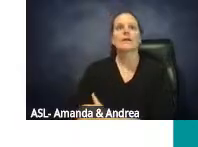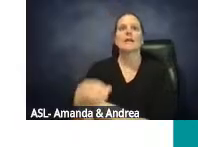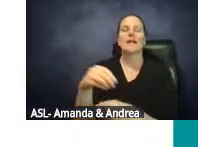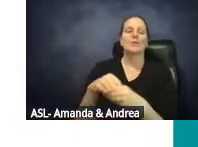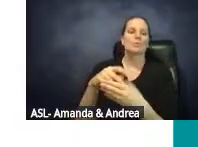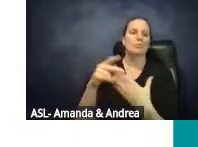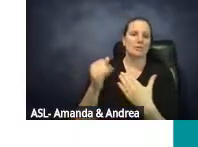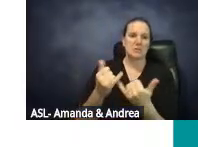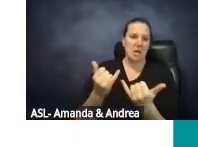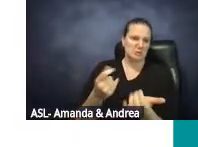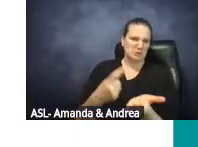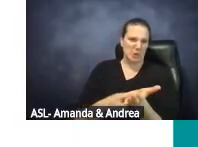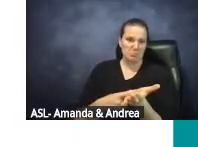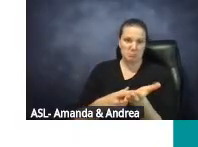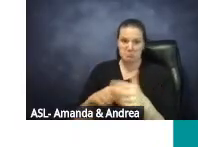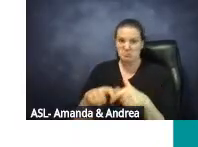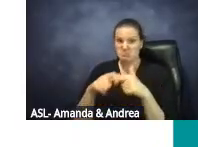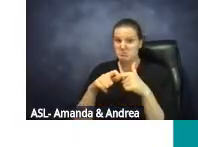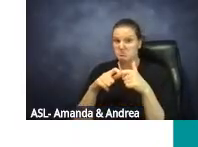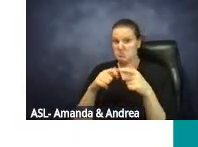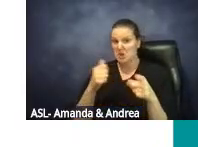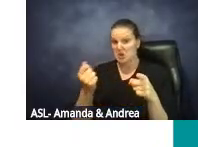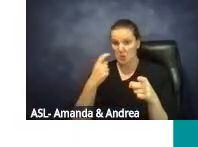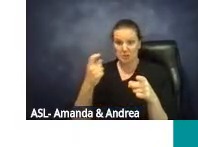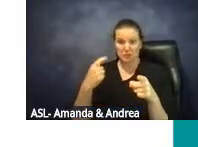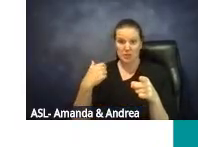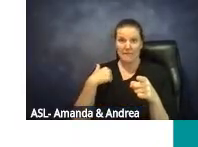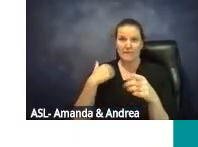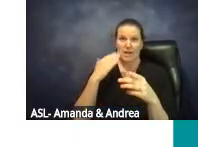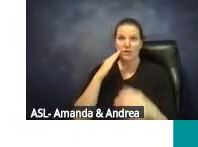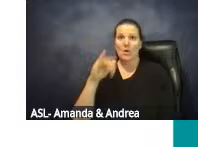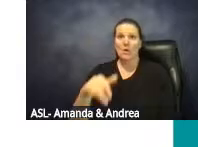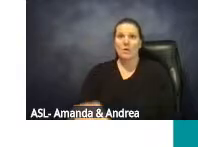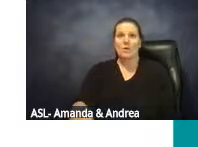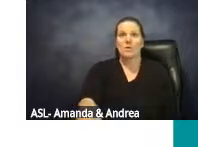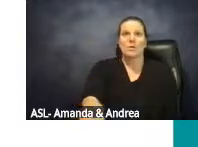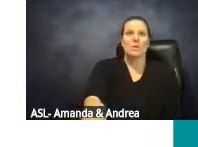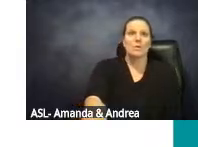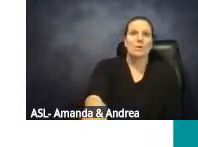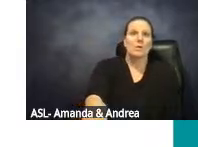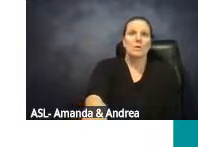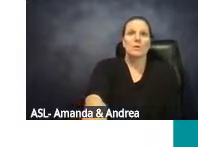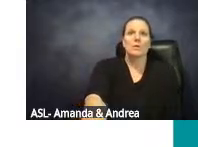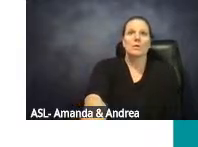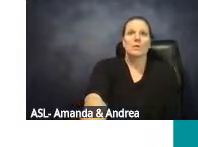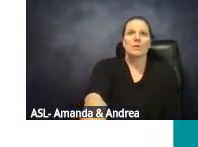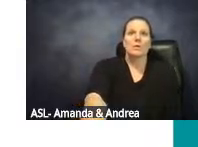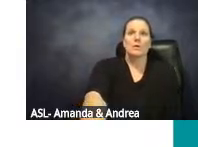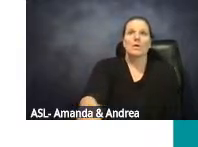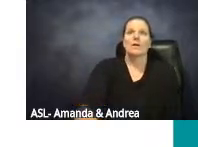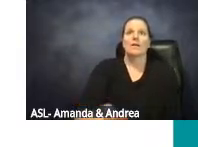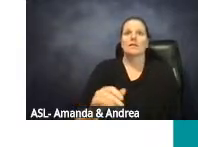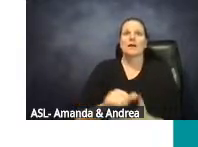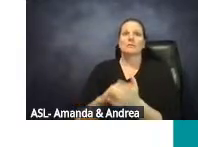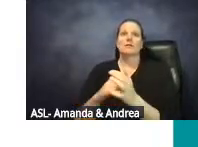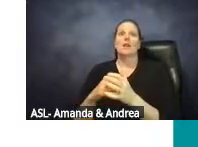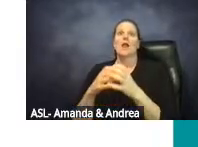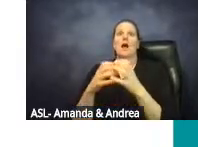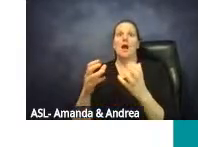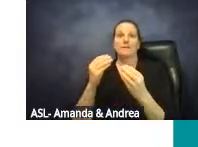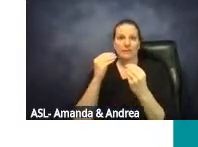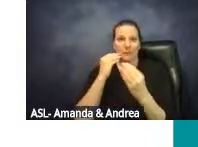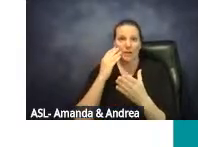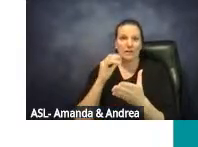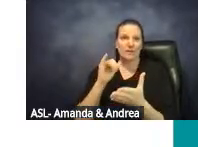stop right there and take any other questions. I know that was probably a lot of information. It is pretty abstract